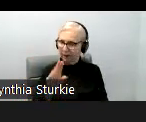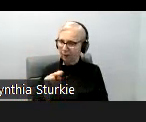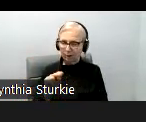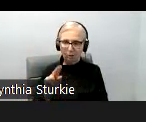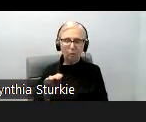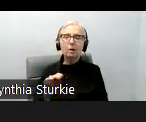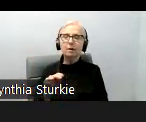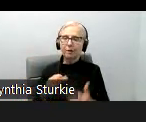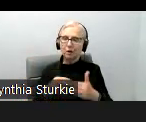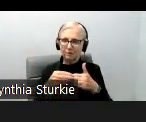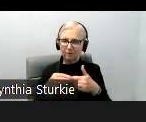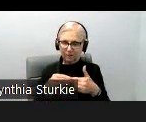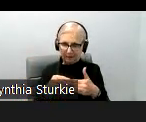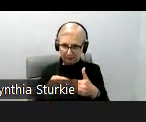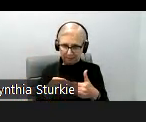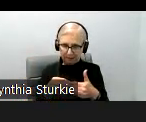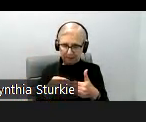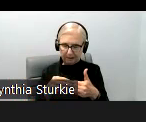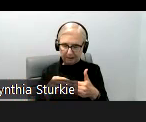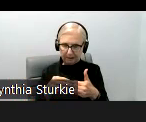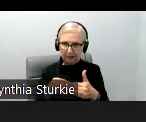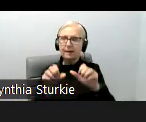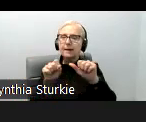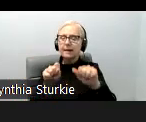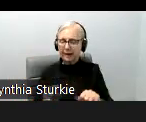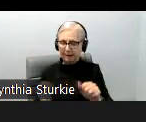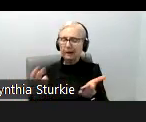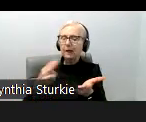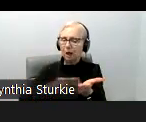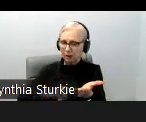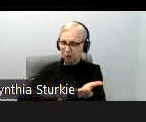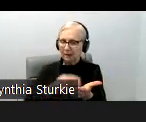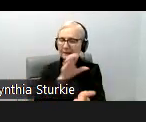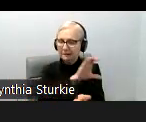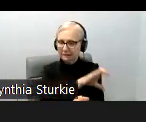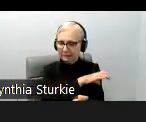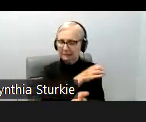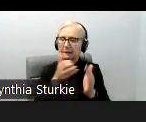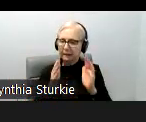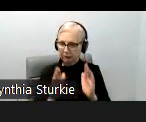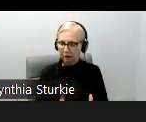is definitely flexibility there. It can be a contracted clinician.